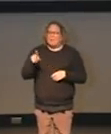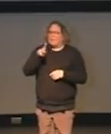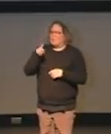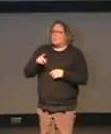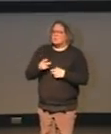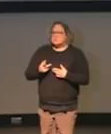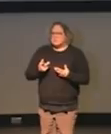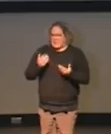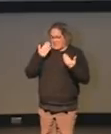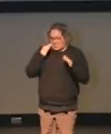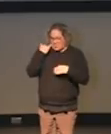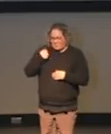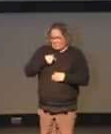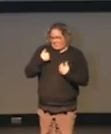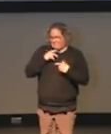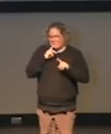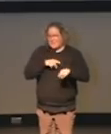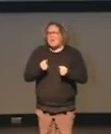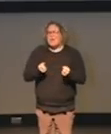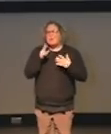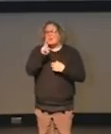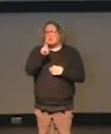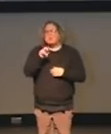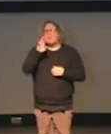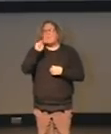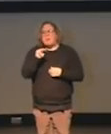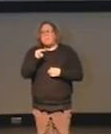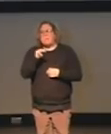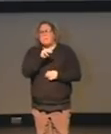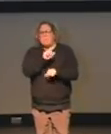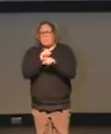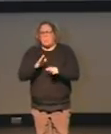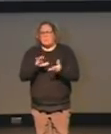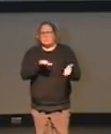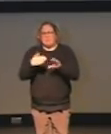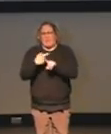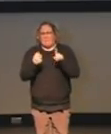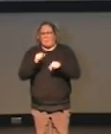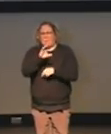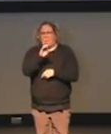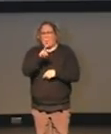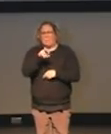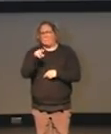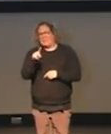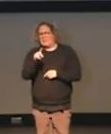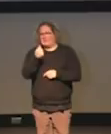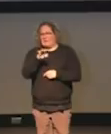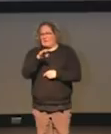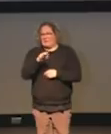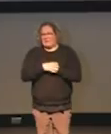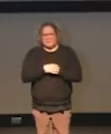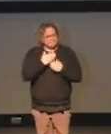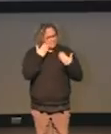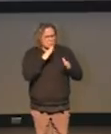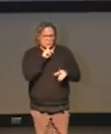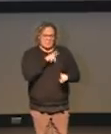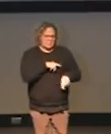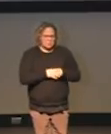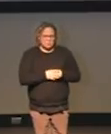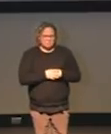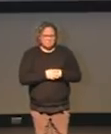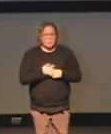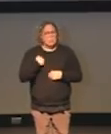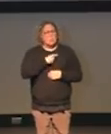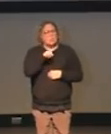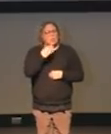How many U of M employees have died from COVID-19? Do we know? I don't know the answer to that. So we